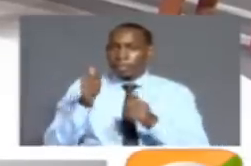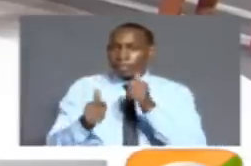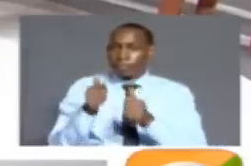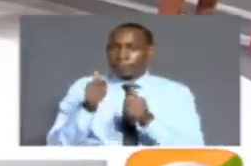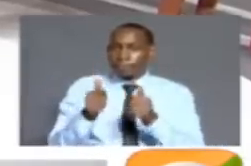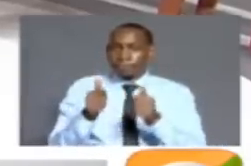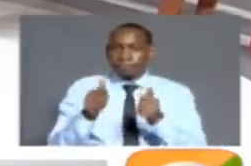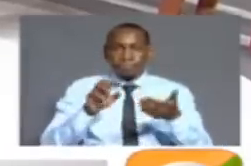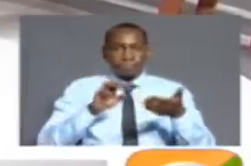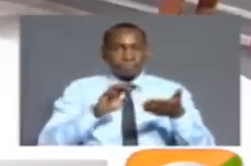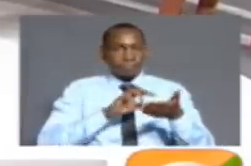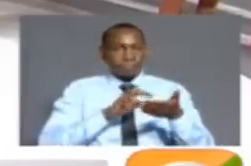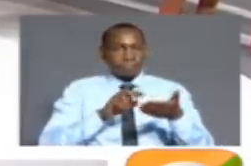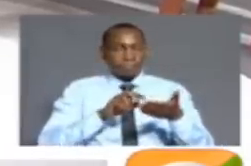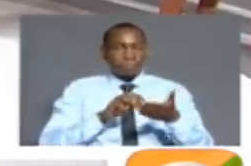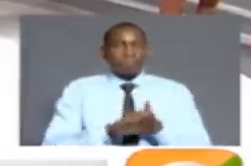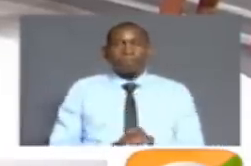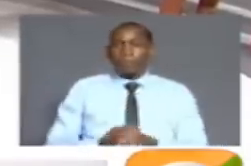Okay. All right.